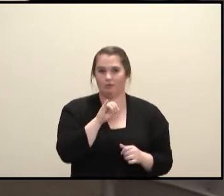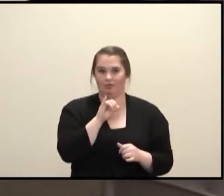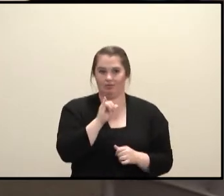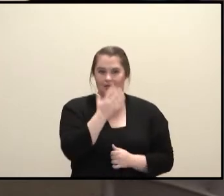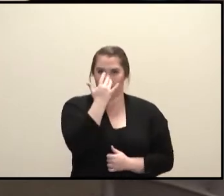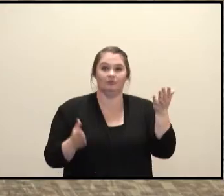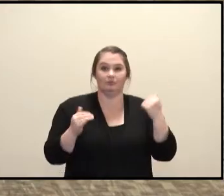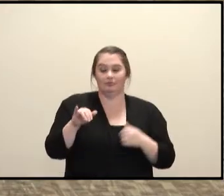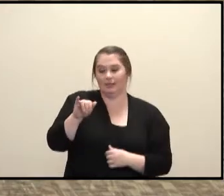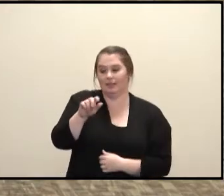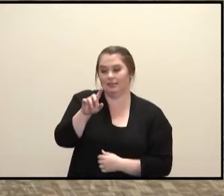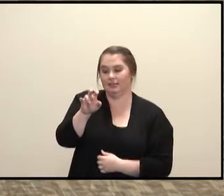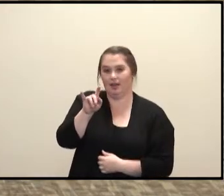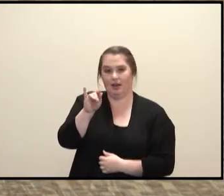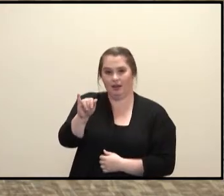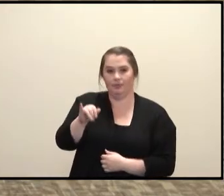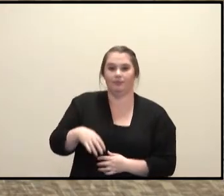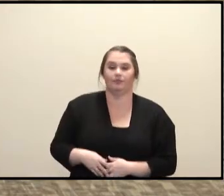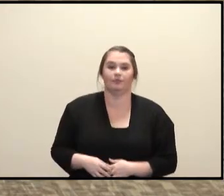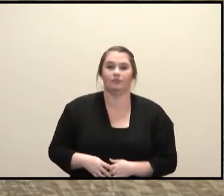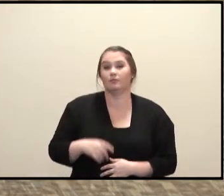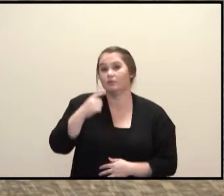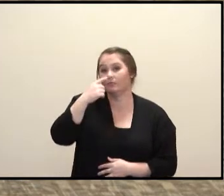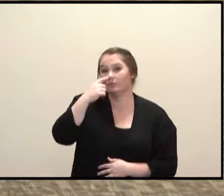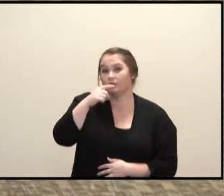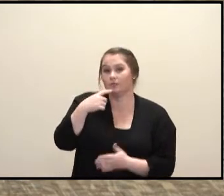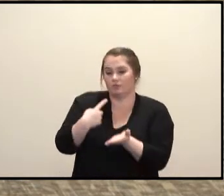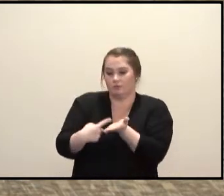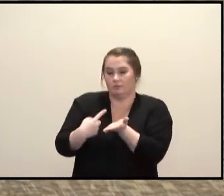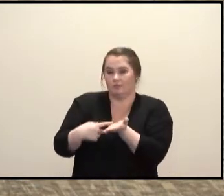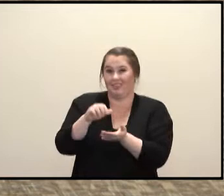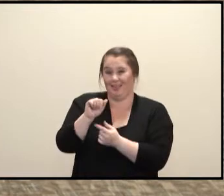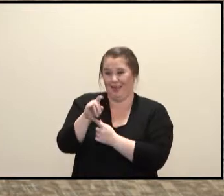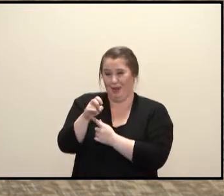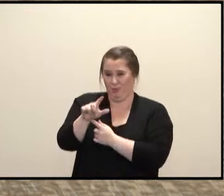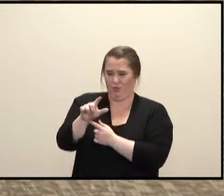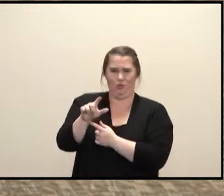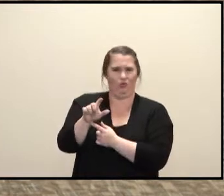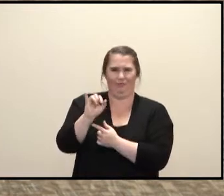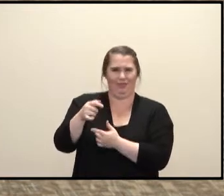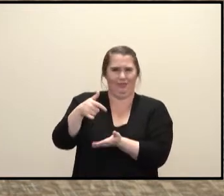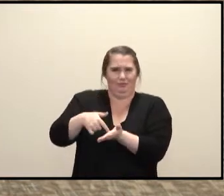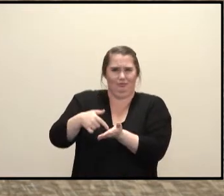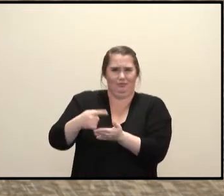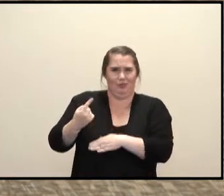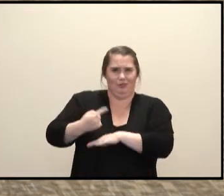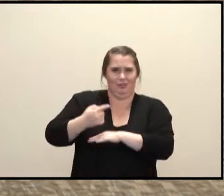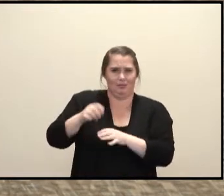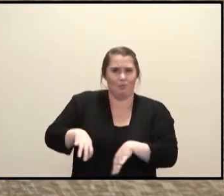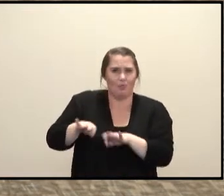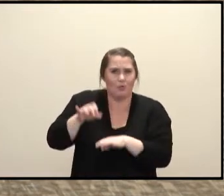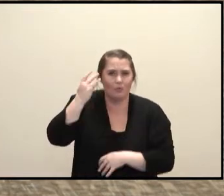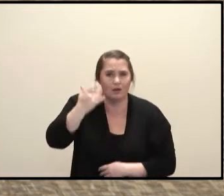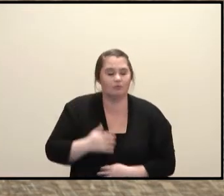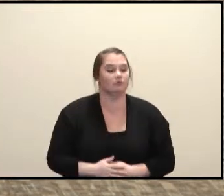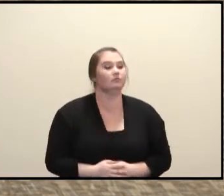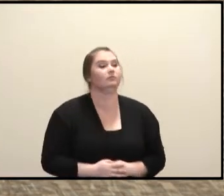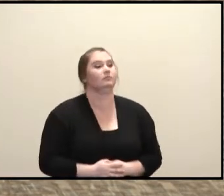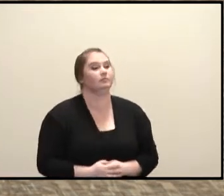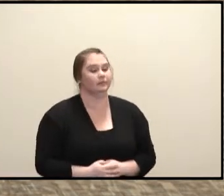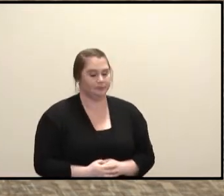full 5. Can you talk to why that April date is important? Yes.